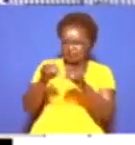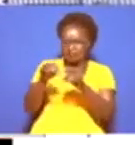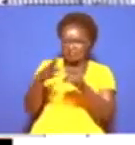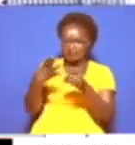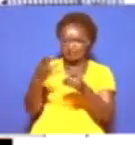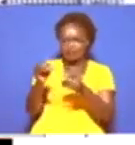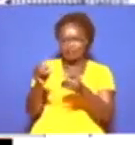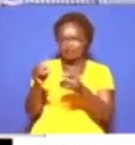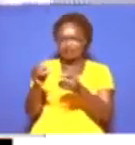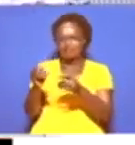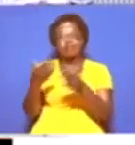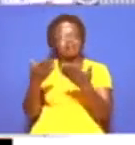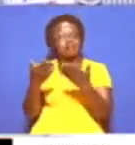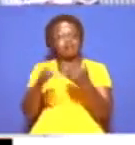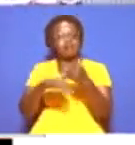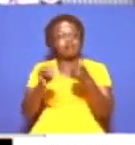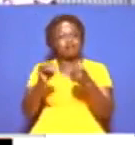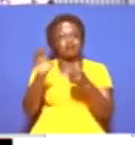or 60%. Now